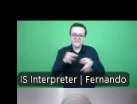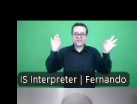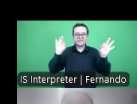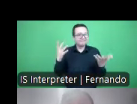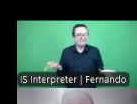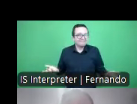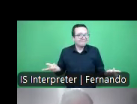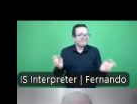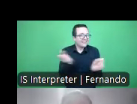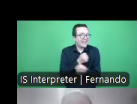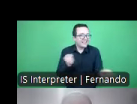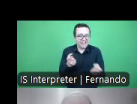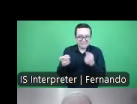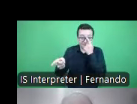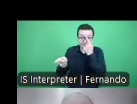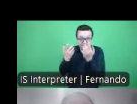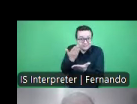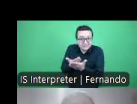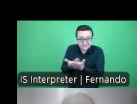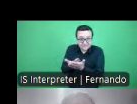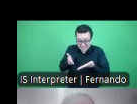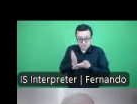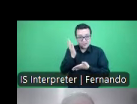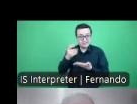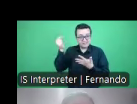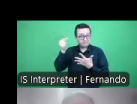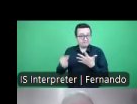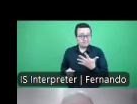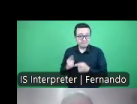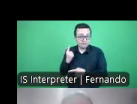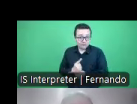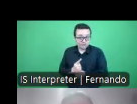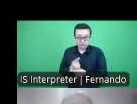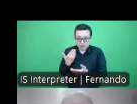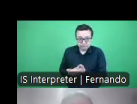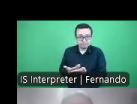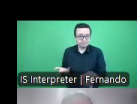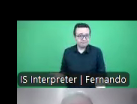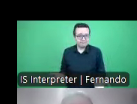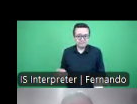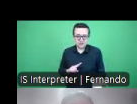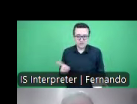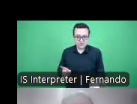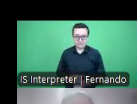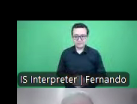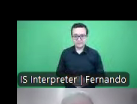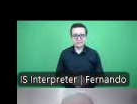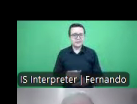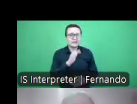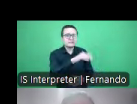pihak panti. the only person that can allow them to go out is the institution themselves. Fatim, Fatima, thank I'm so you.